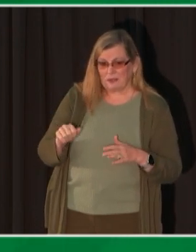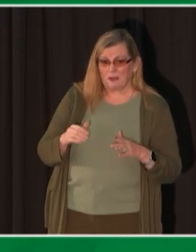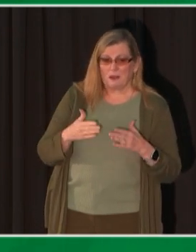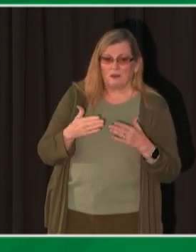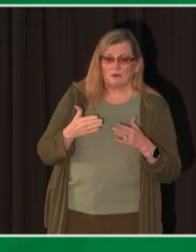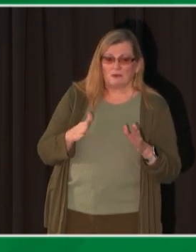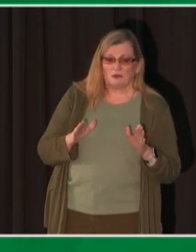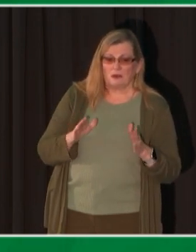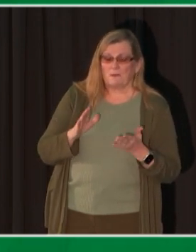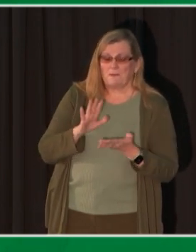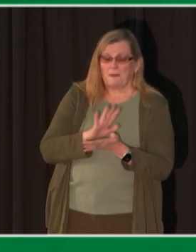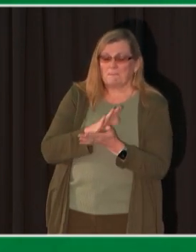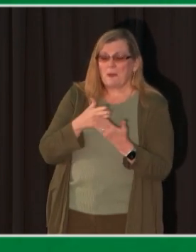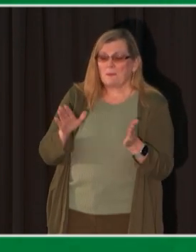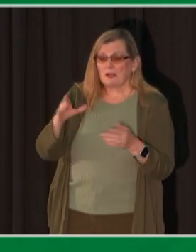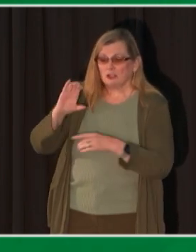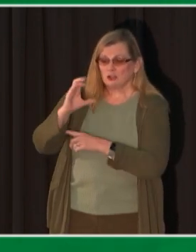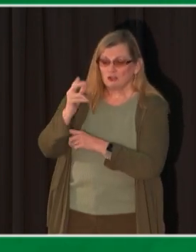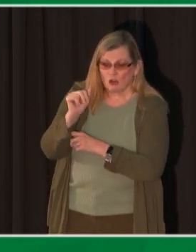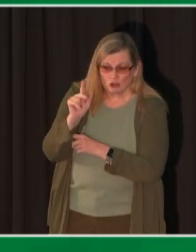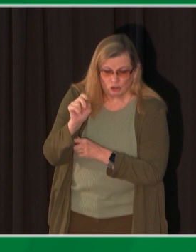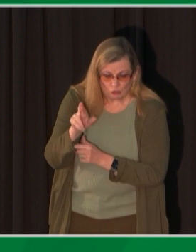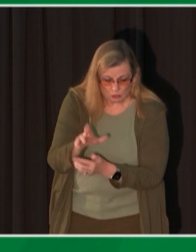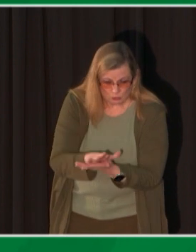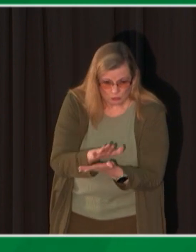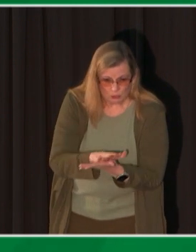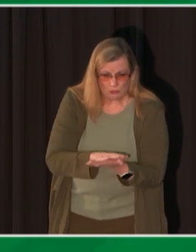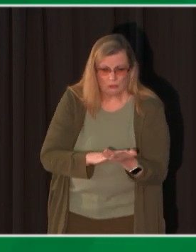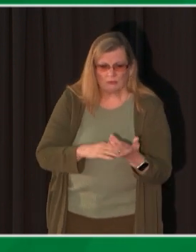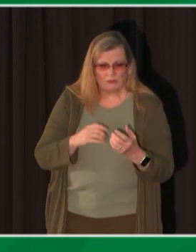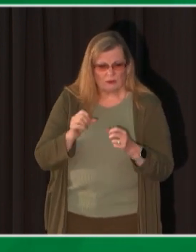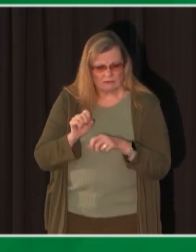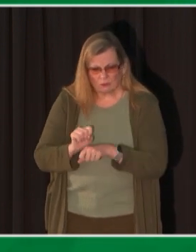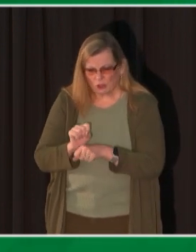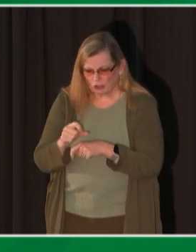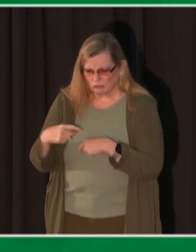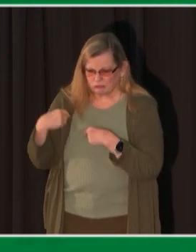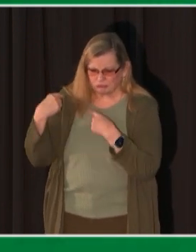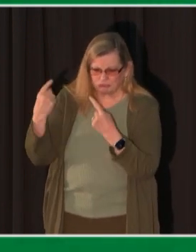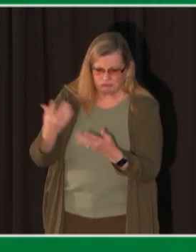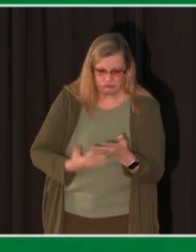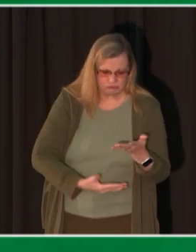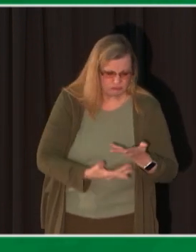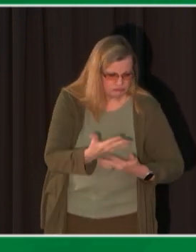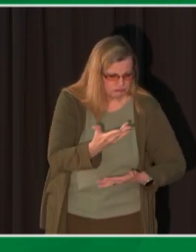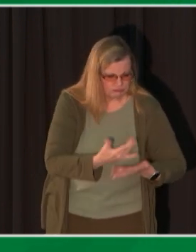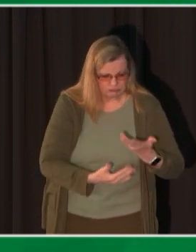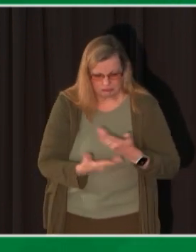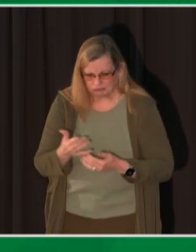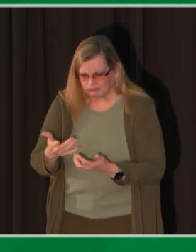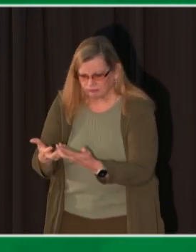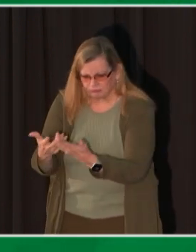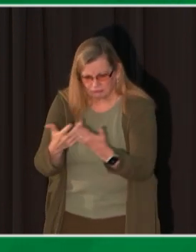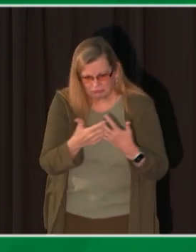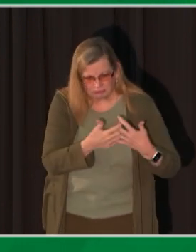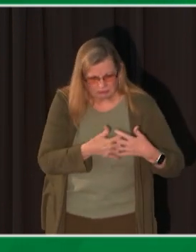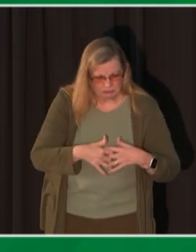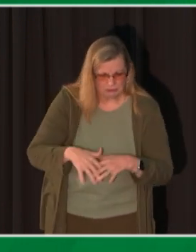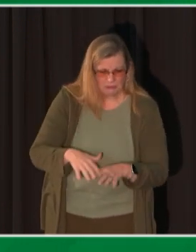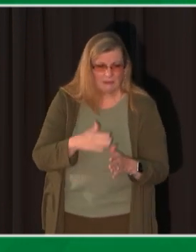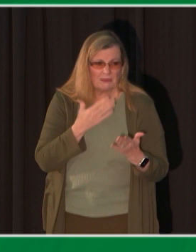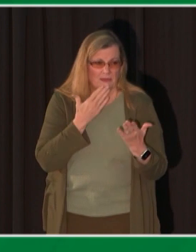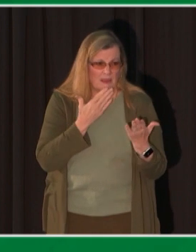LEAs, who have been working in a very cooperative manner, and I want to thank them for